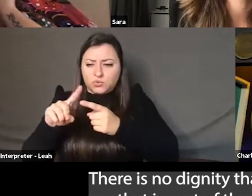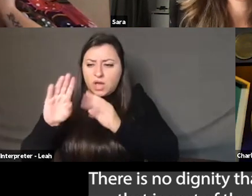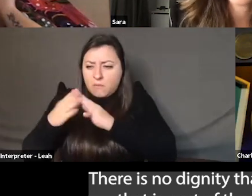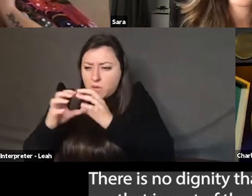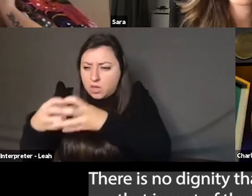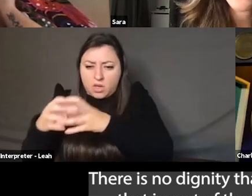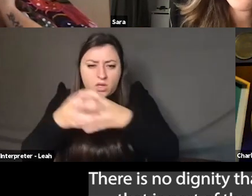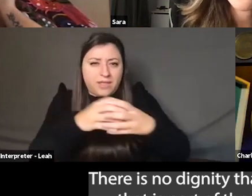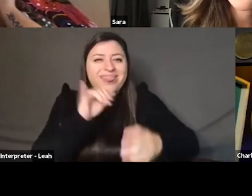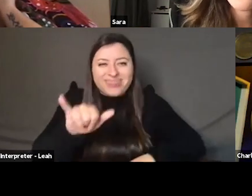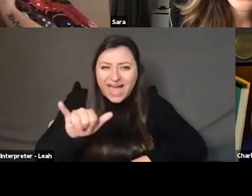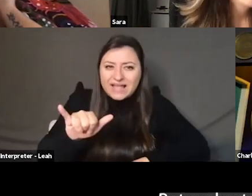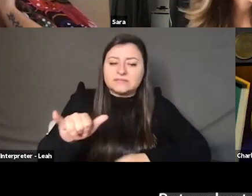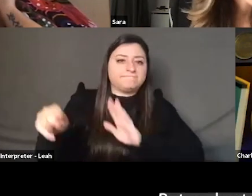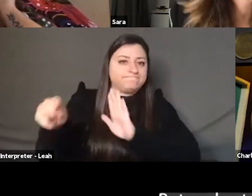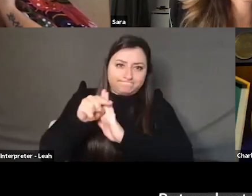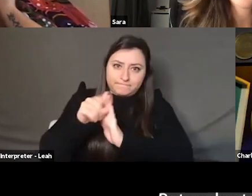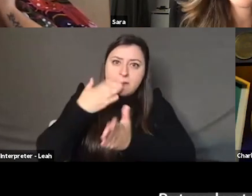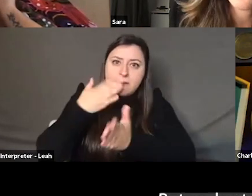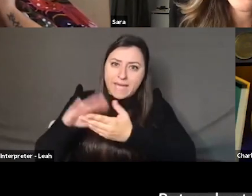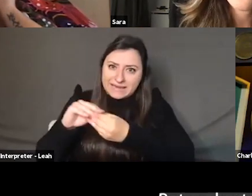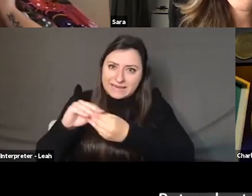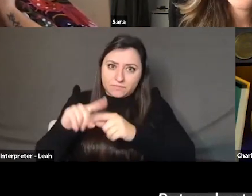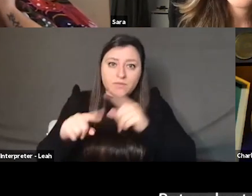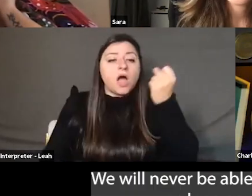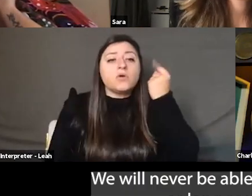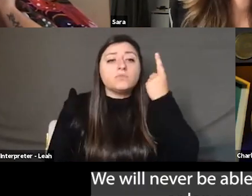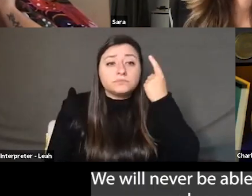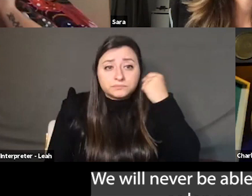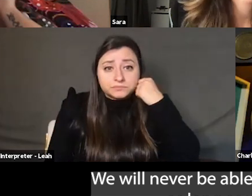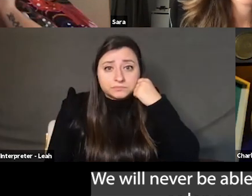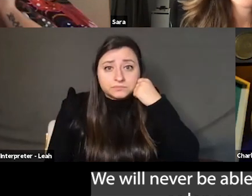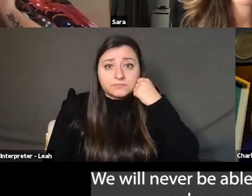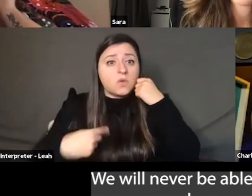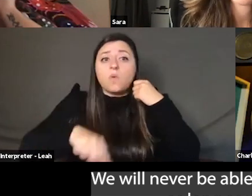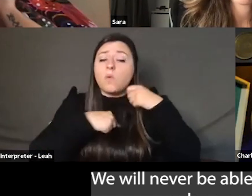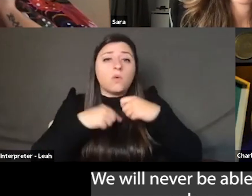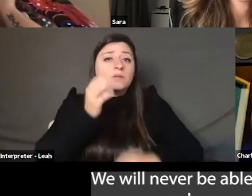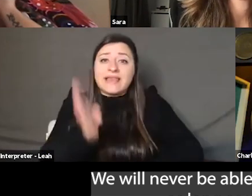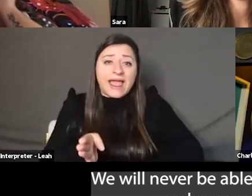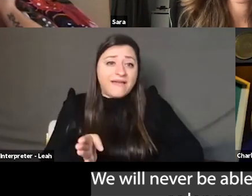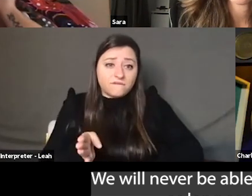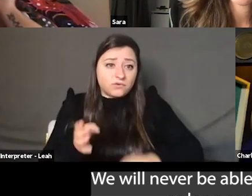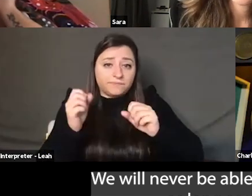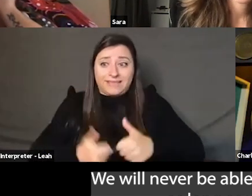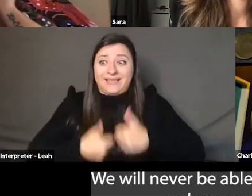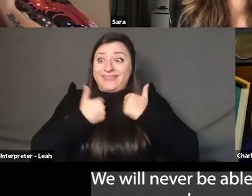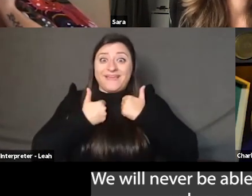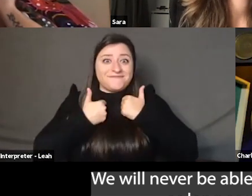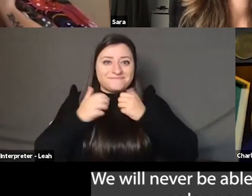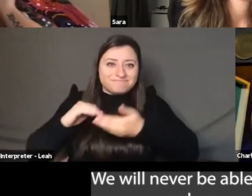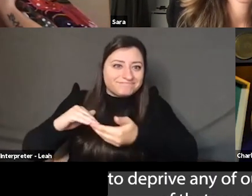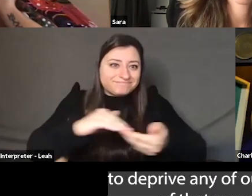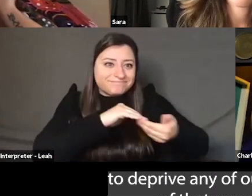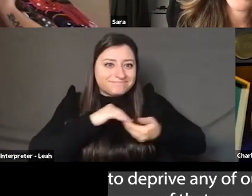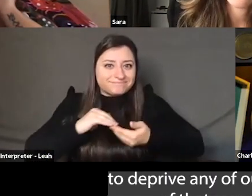part of the bad narrative. But understand this. We will never be able to live in dignity as long as